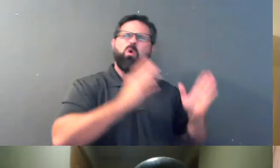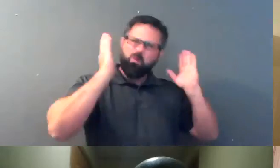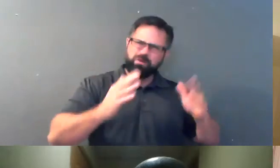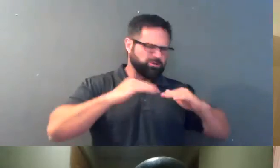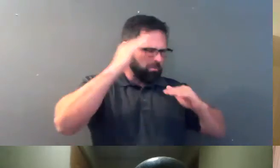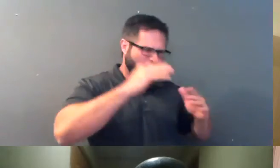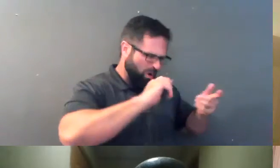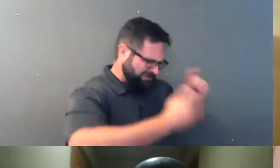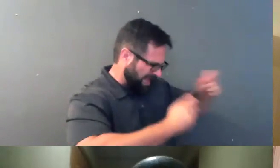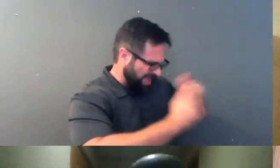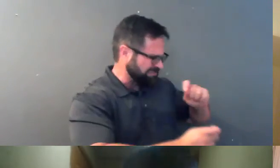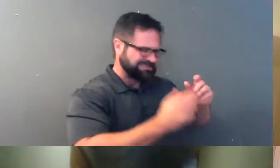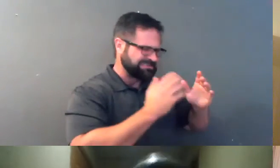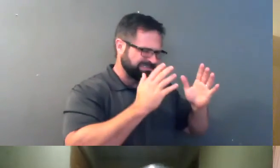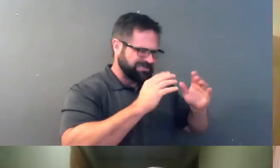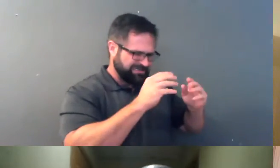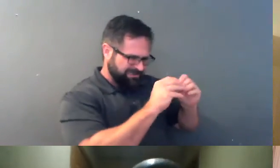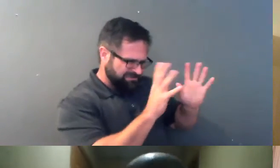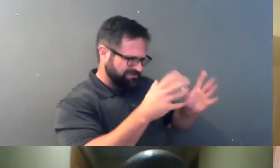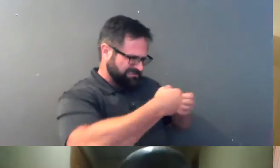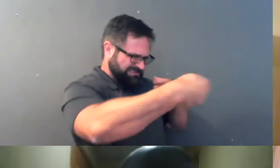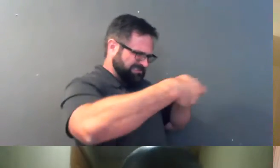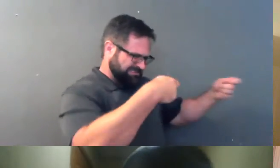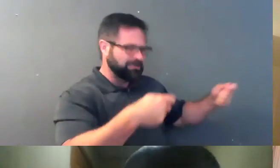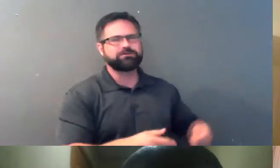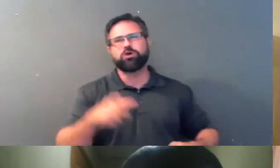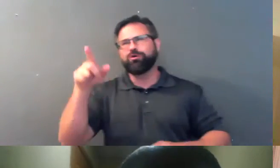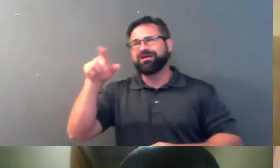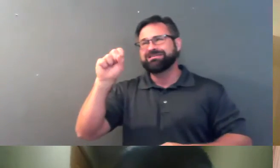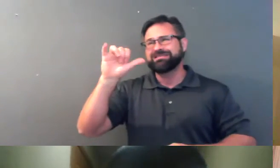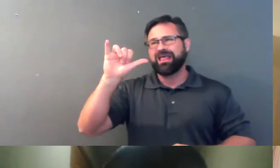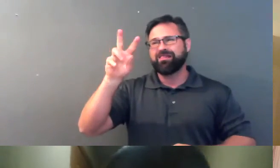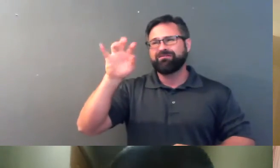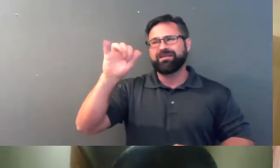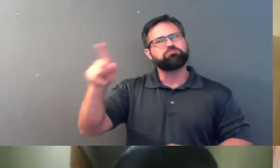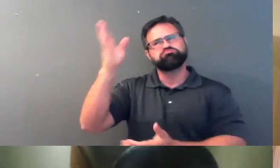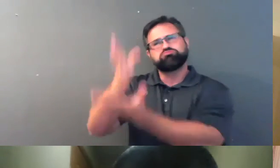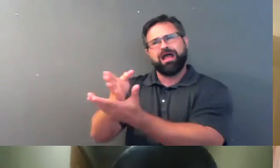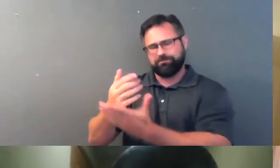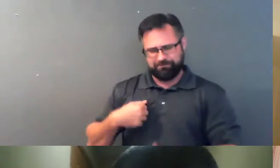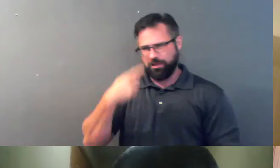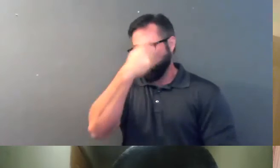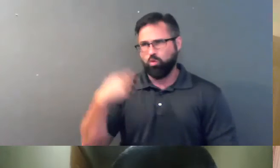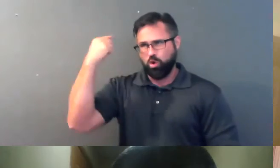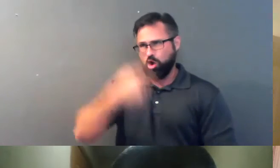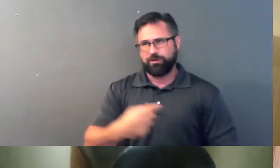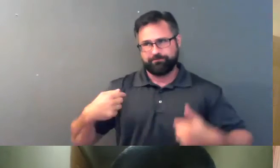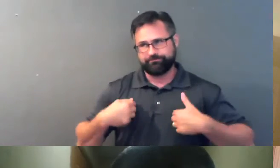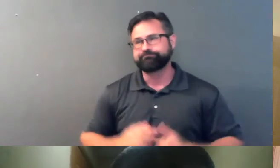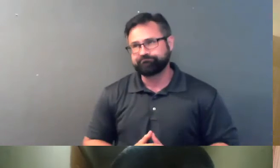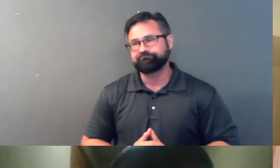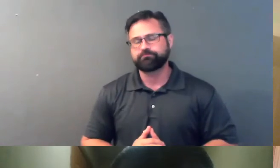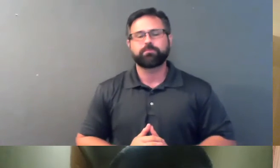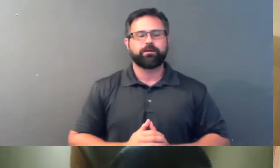say, Sylvia. Thank you so much. Thank you very much, Mr. Quinn. I would like to